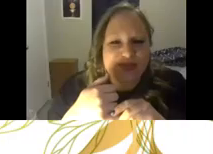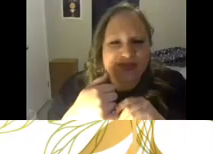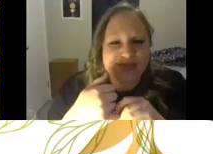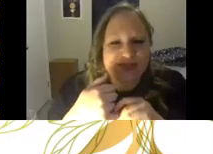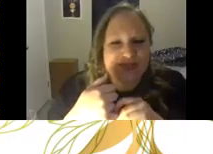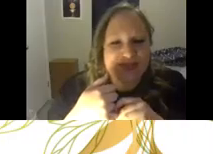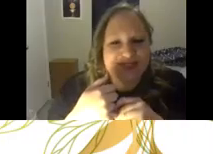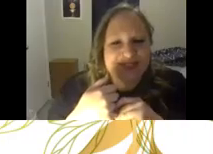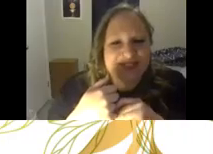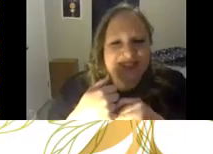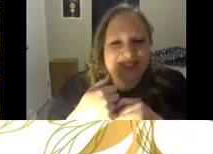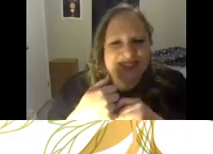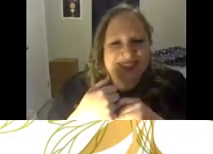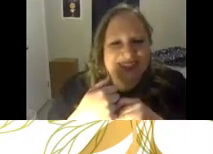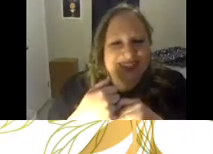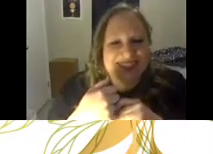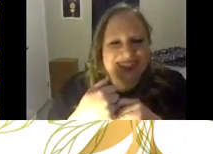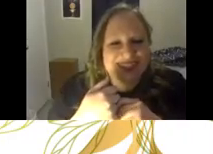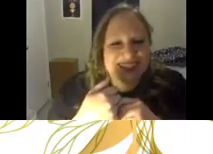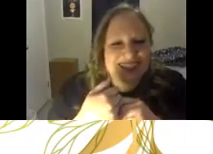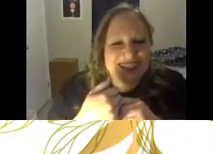cute. Thank you.